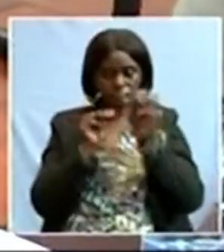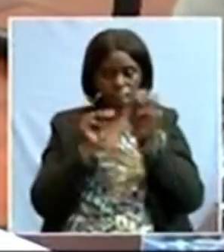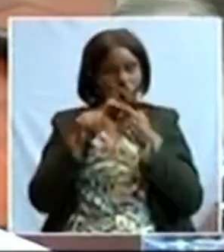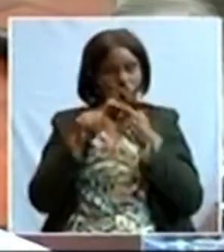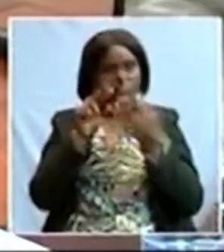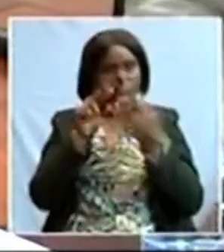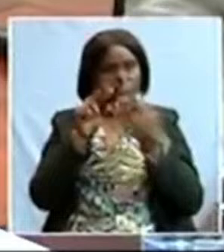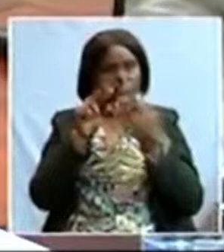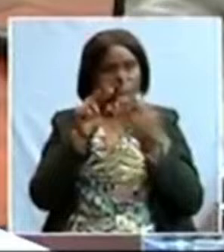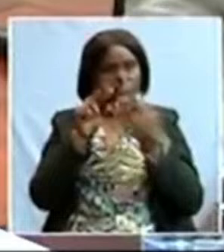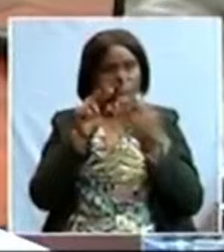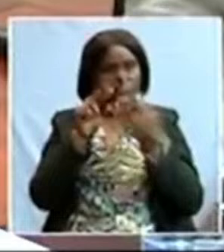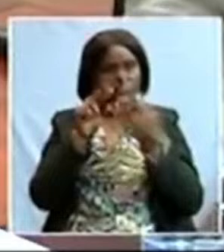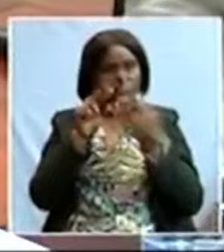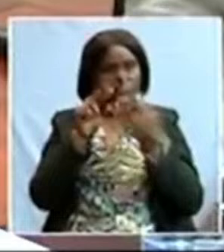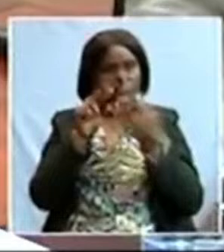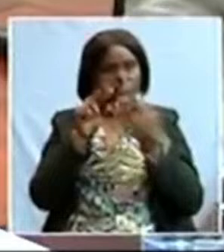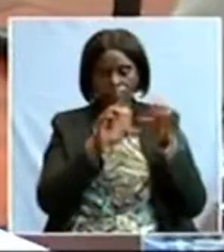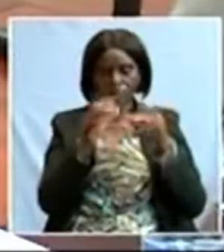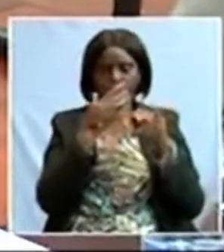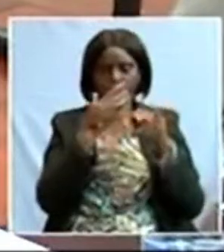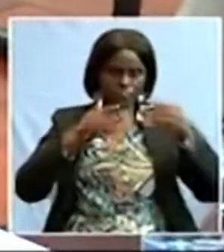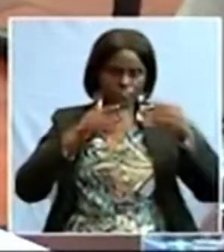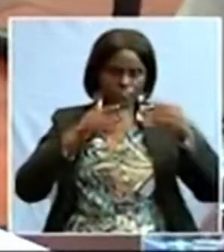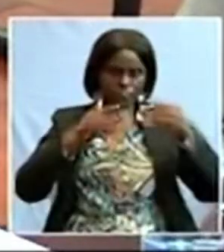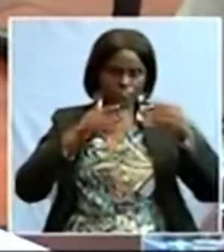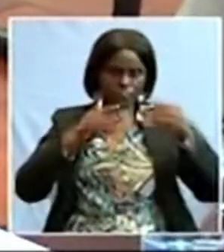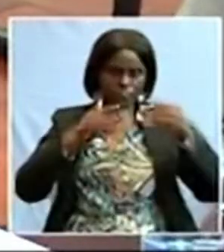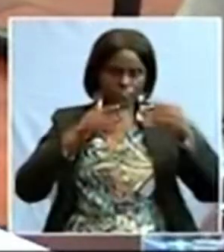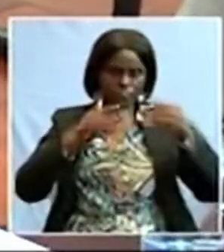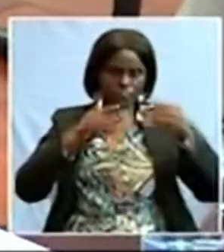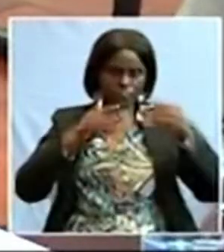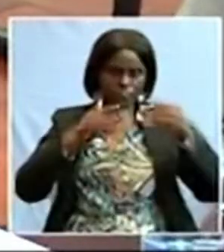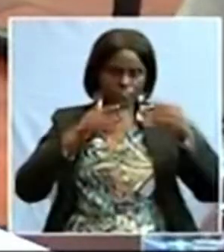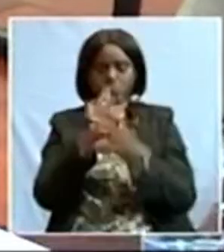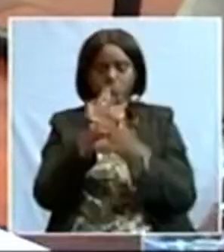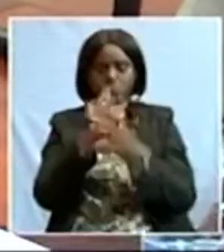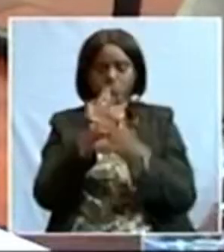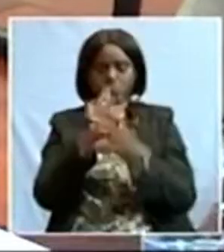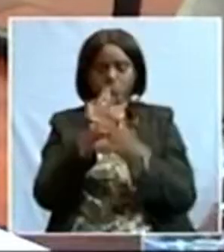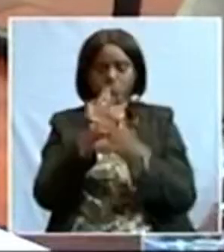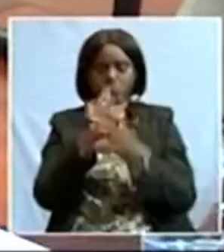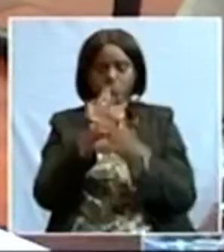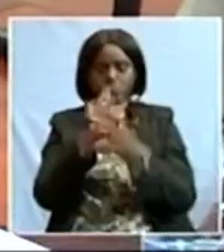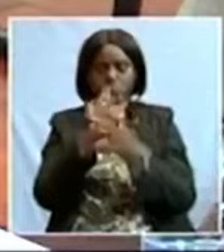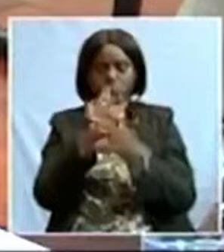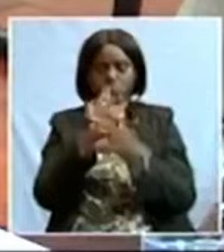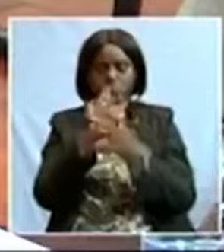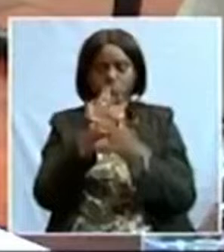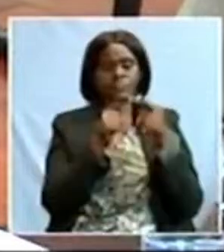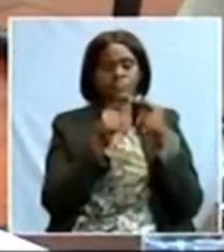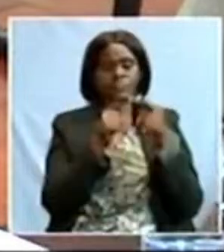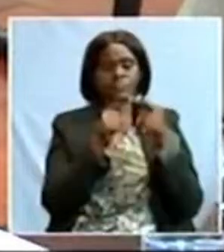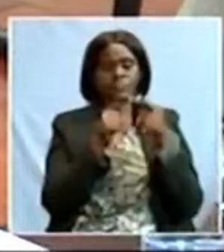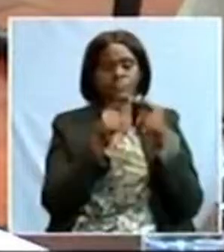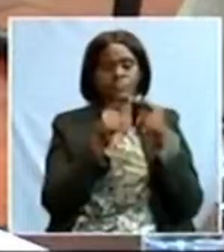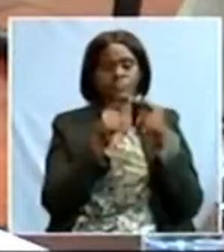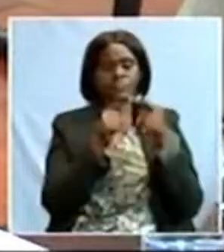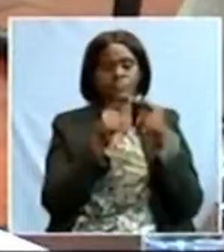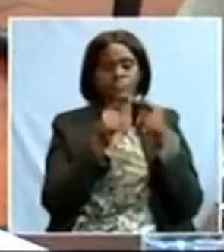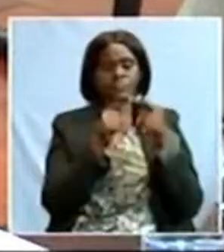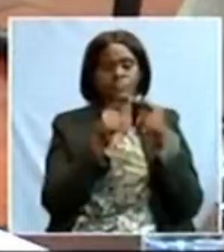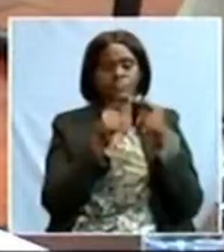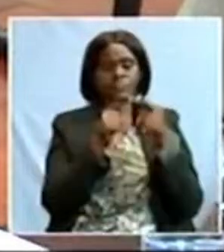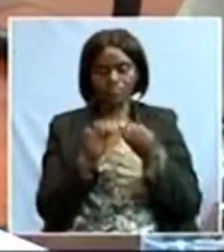report that it shall endeavor to do due diligence every and resources are spent. Cross-cutting issues.